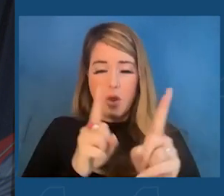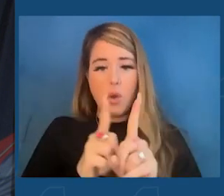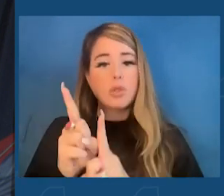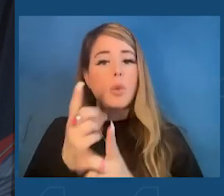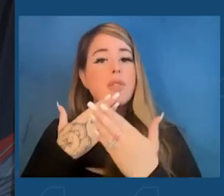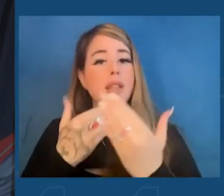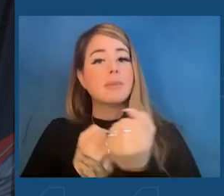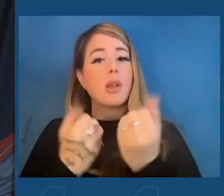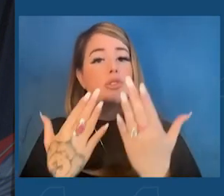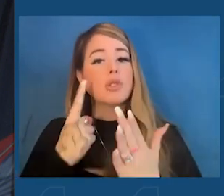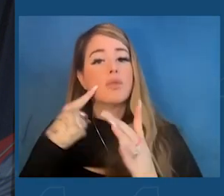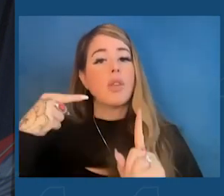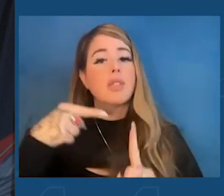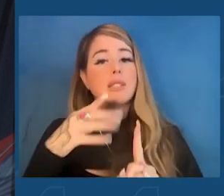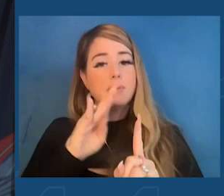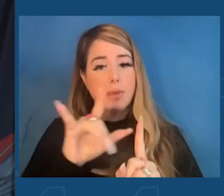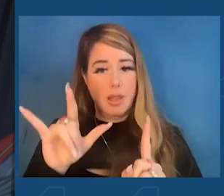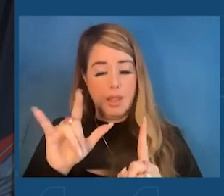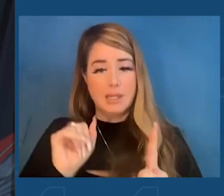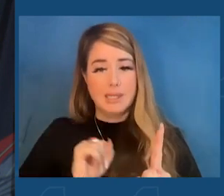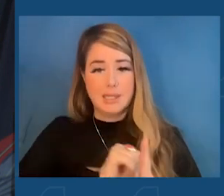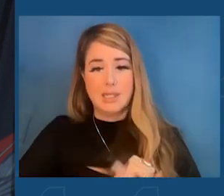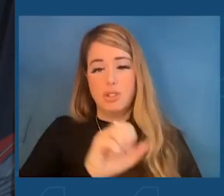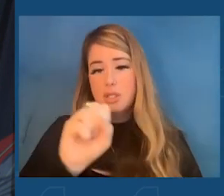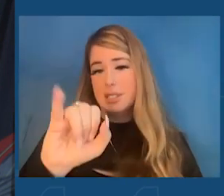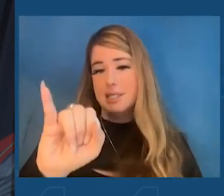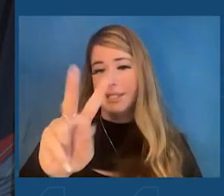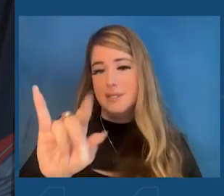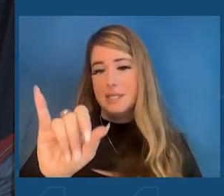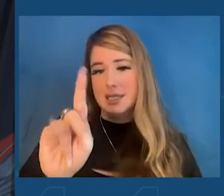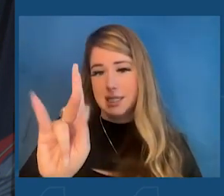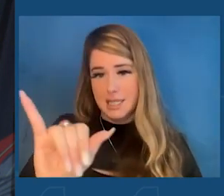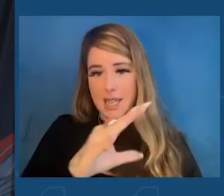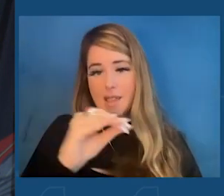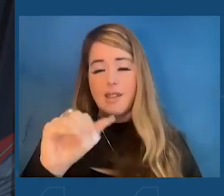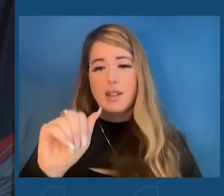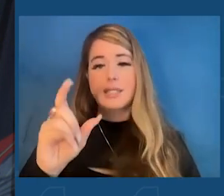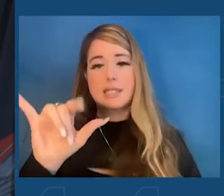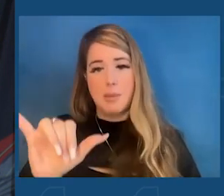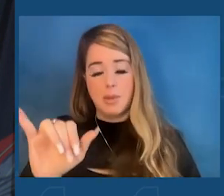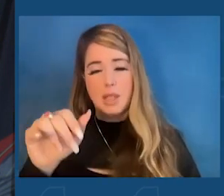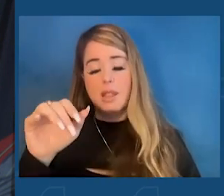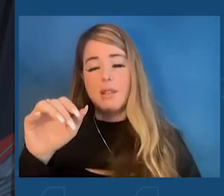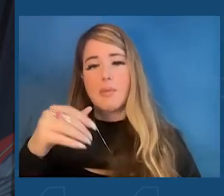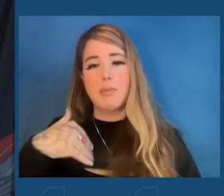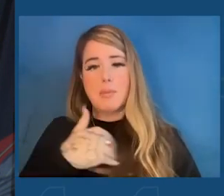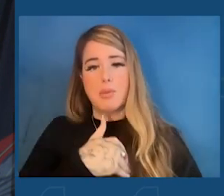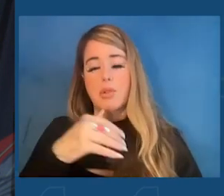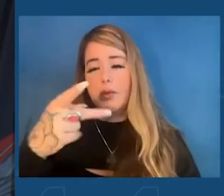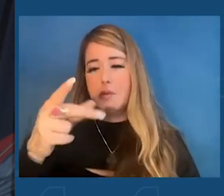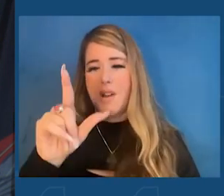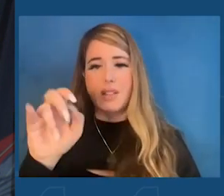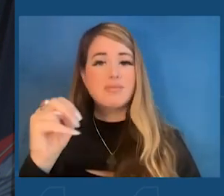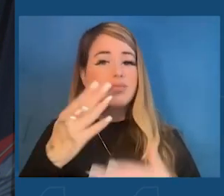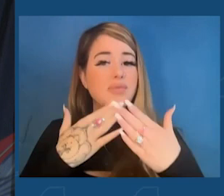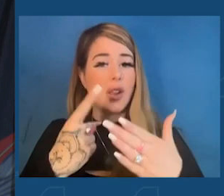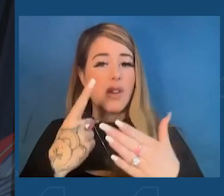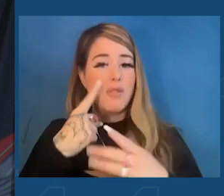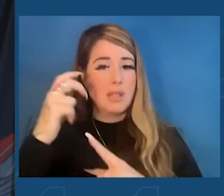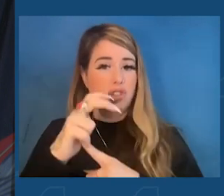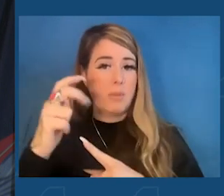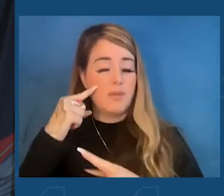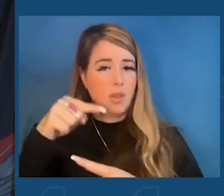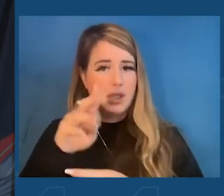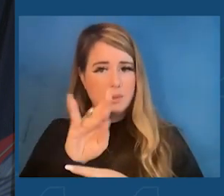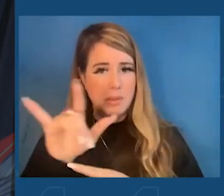of this bill, Senator Stavisky and Assemblymember Pauling. Thank you for championing this bill. Assemblymember Pauling,